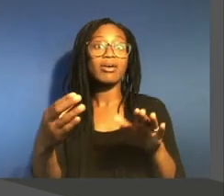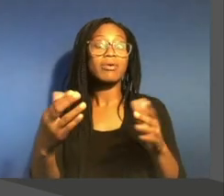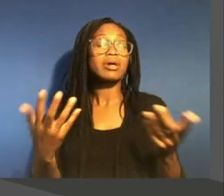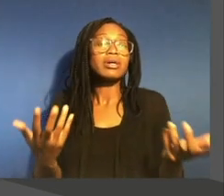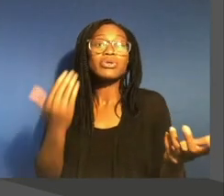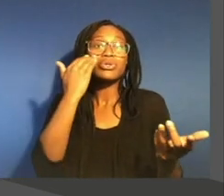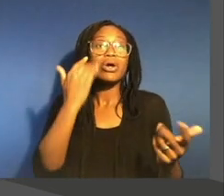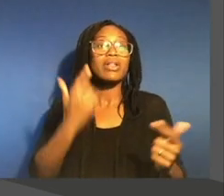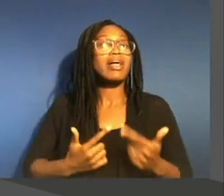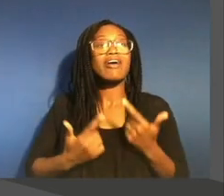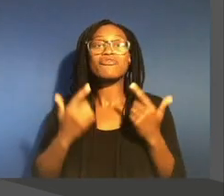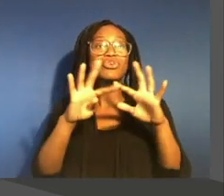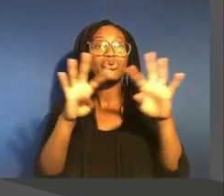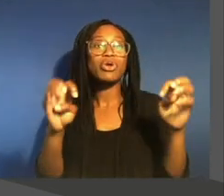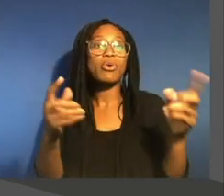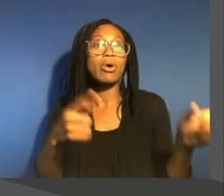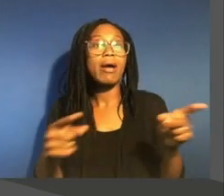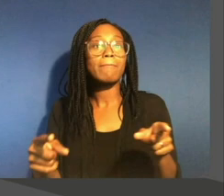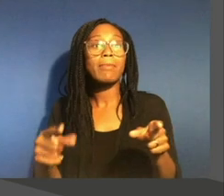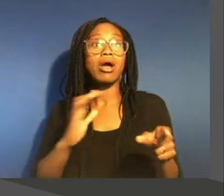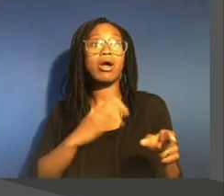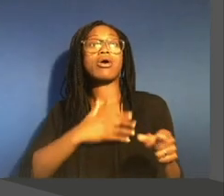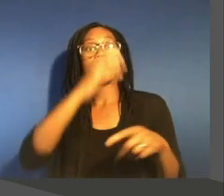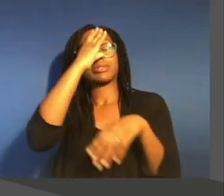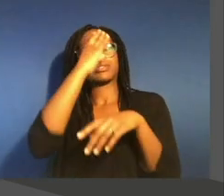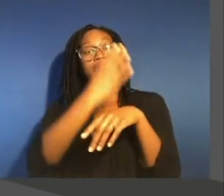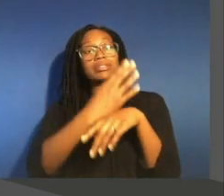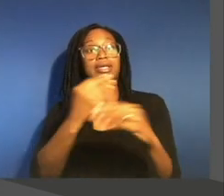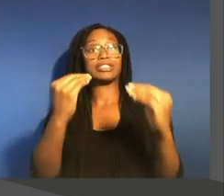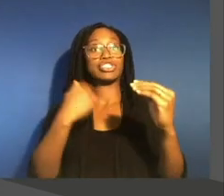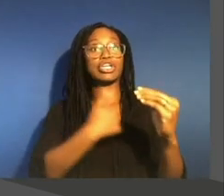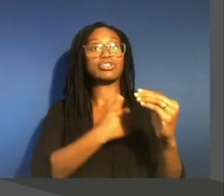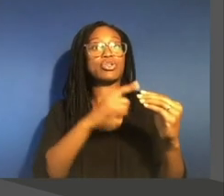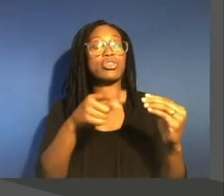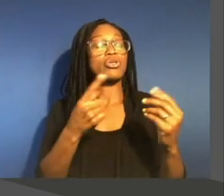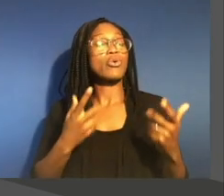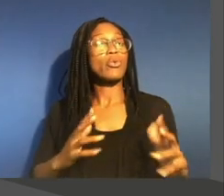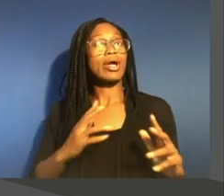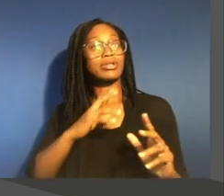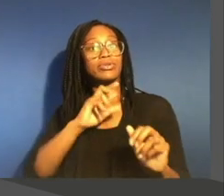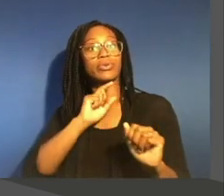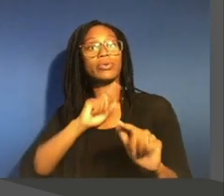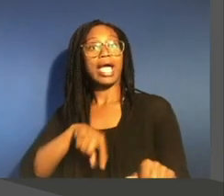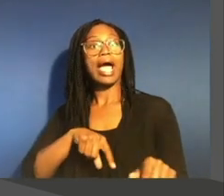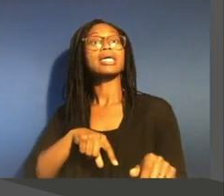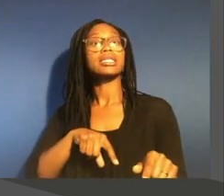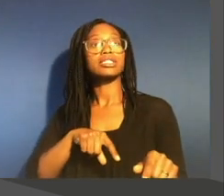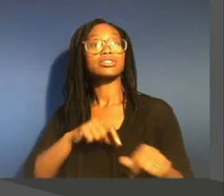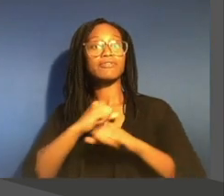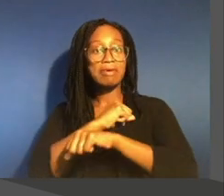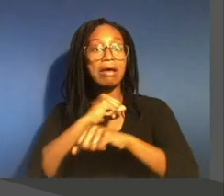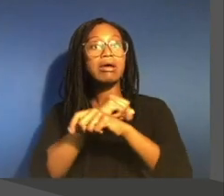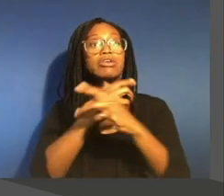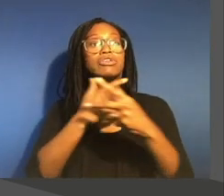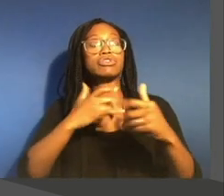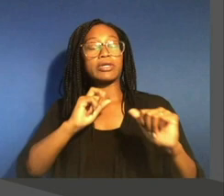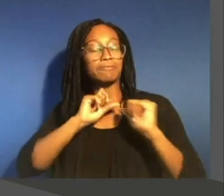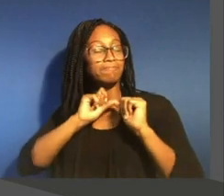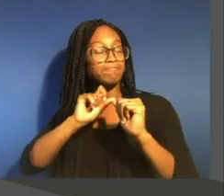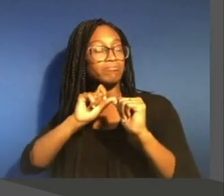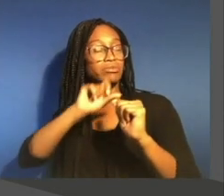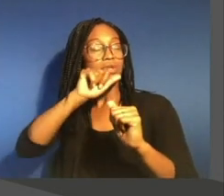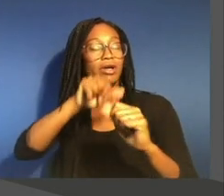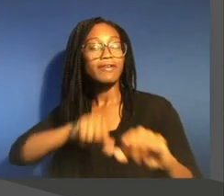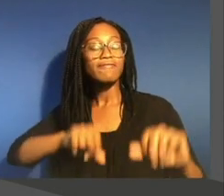our son is teaching us that the only way to react usually is to fight. And to fight, it means that I didn't care of all the people that